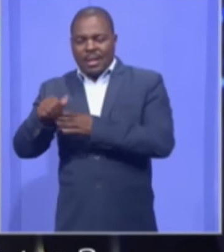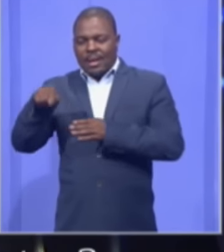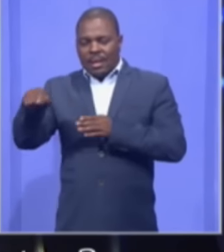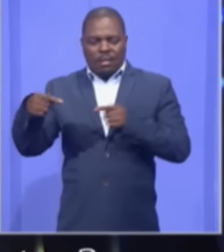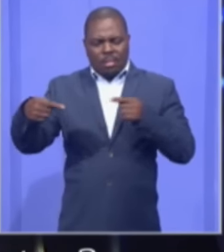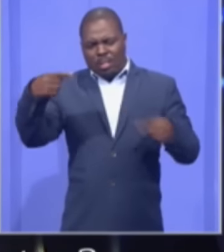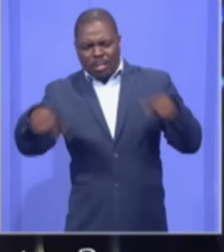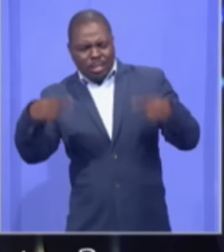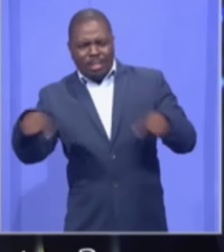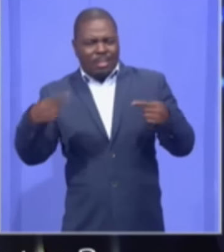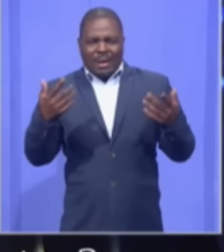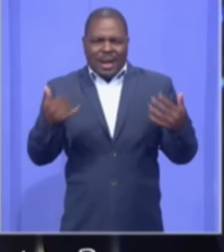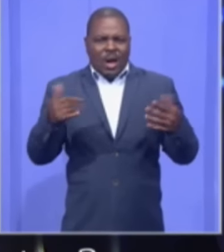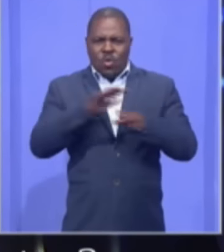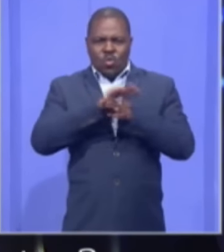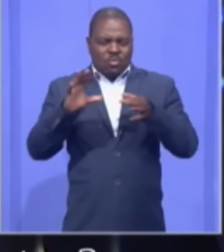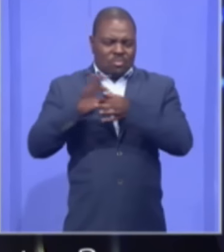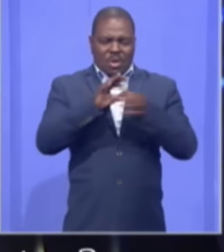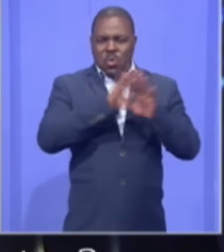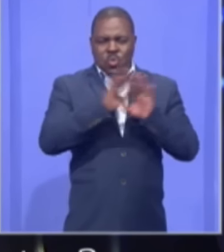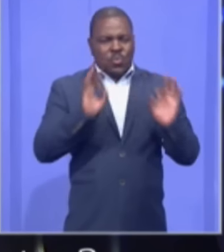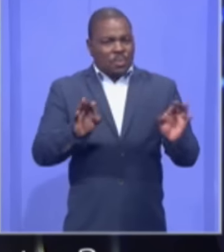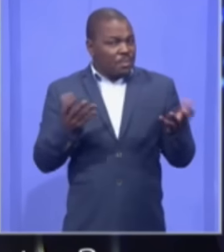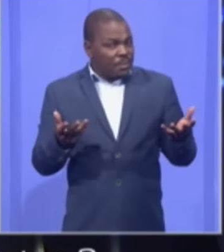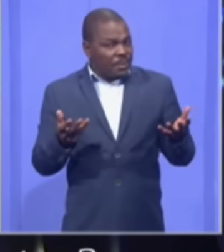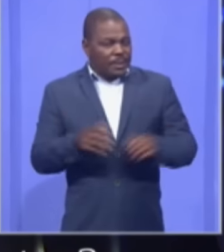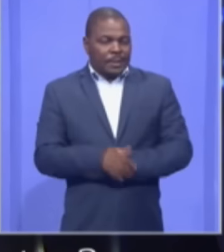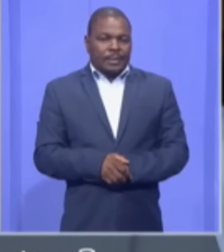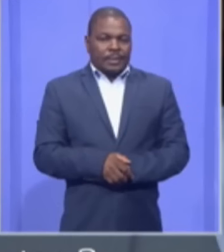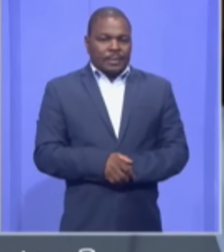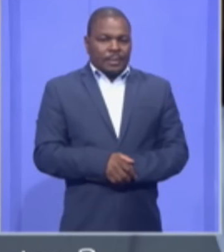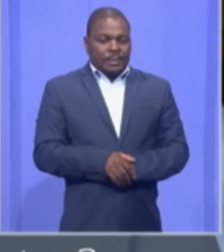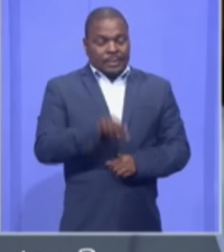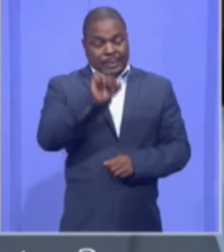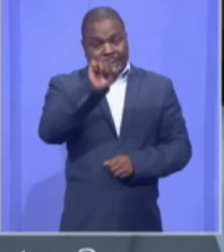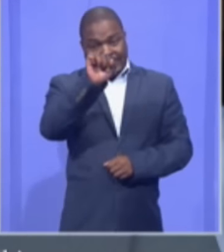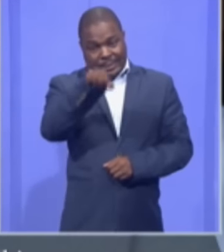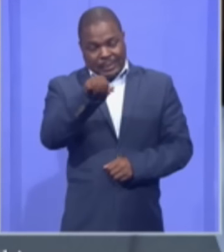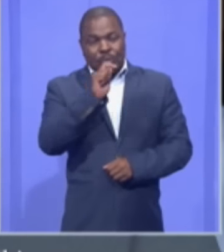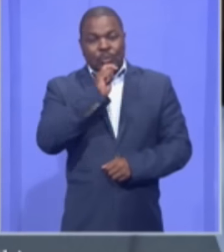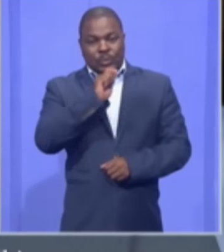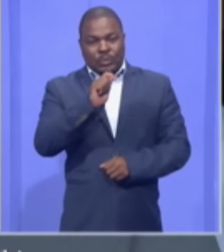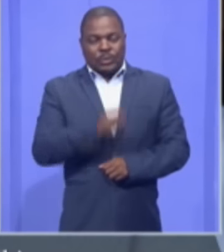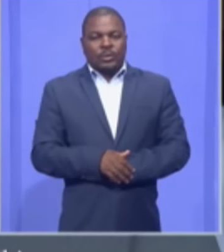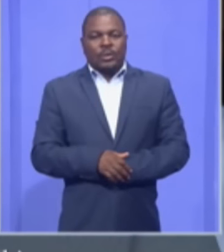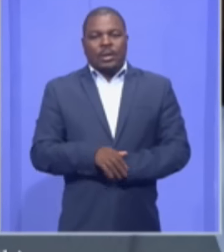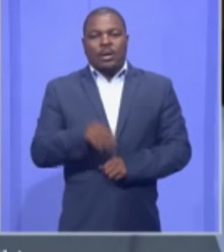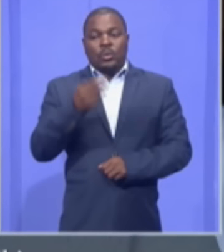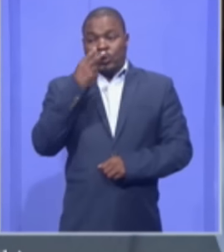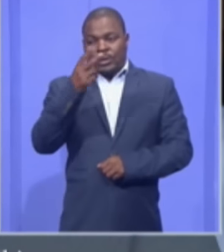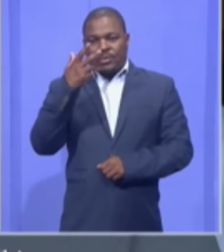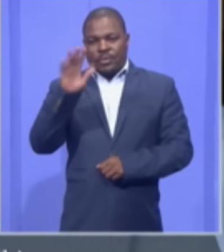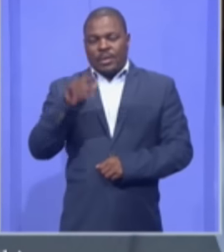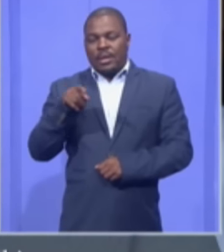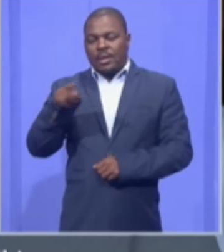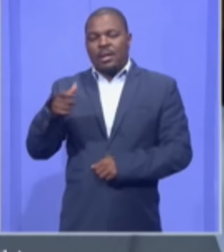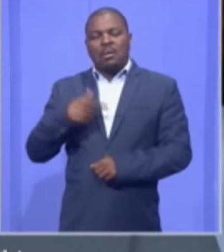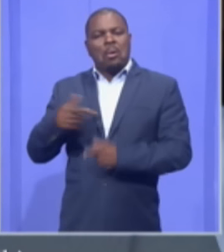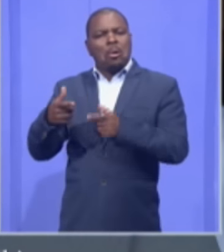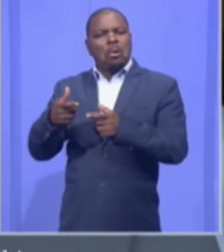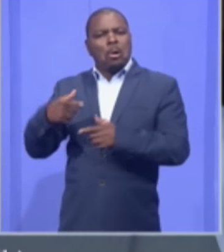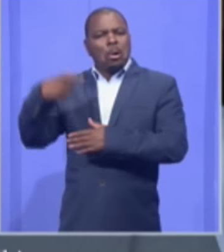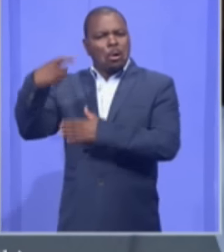di amehile, di senyehile? Ke nnete le senyehile. Re bone yo conference le di press briefings tse di